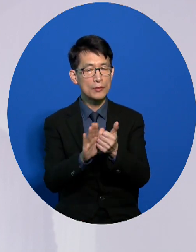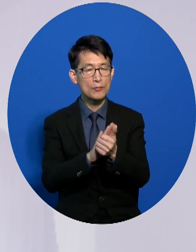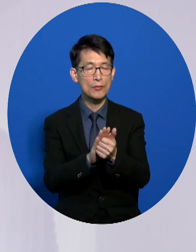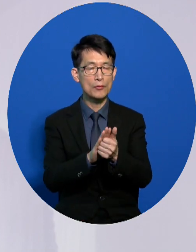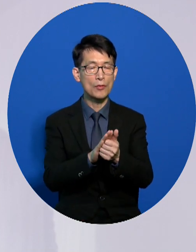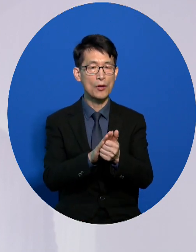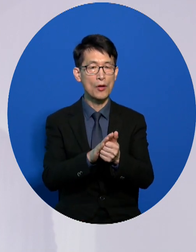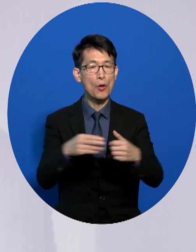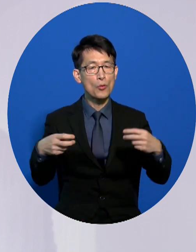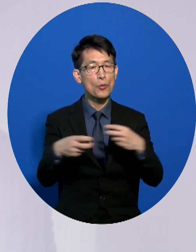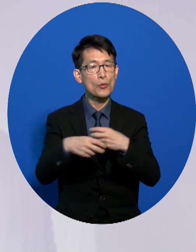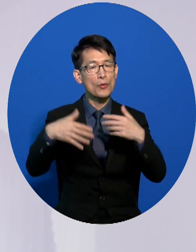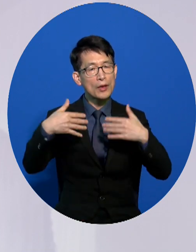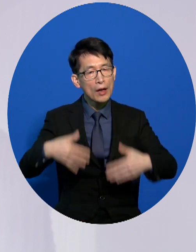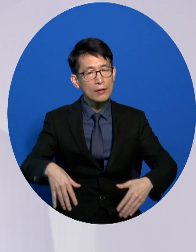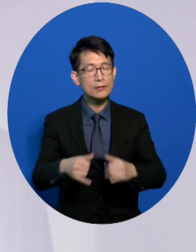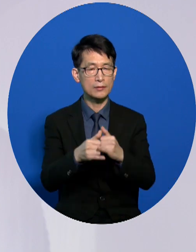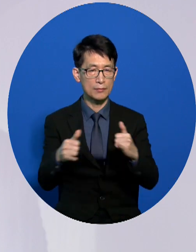service. So